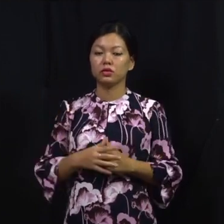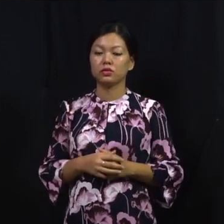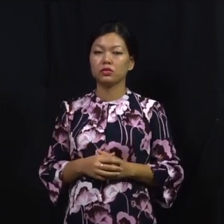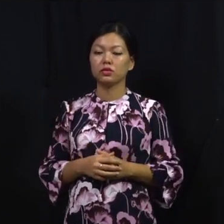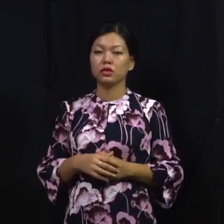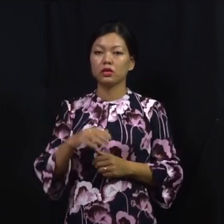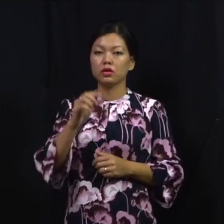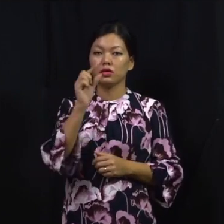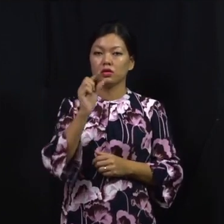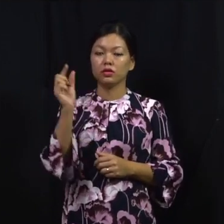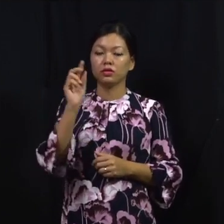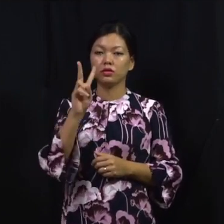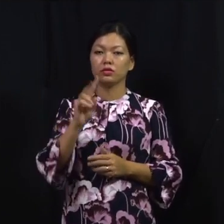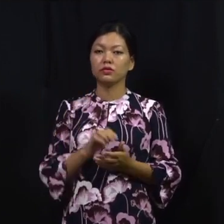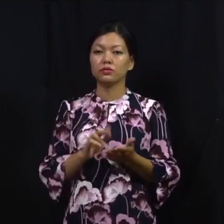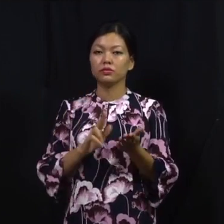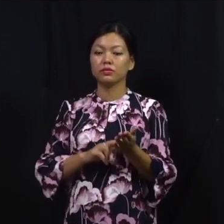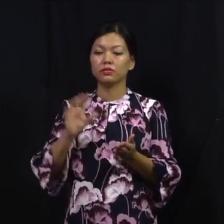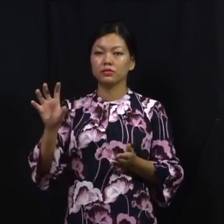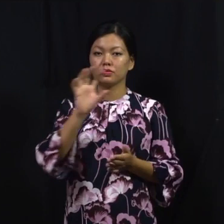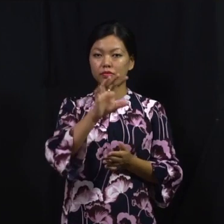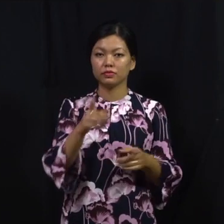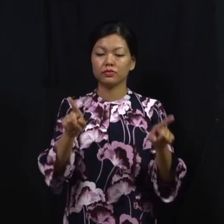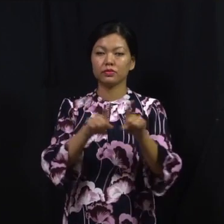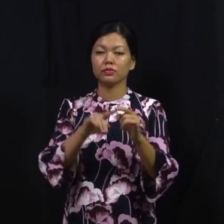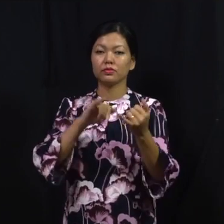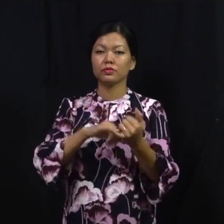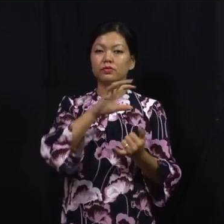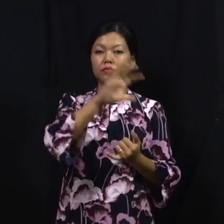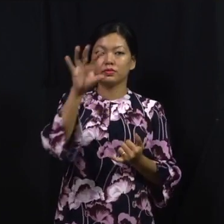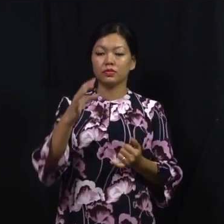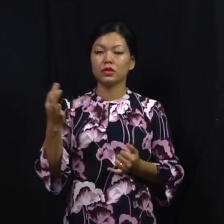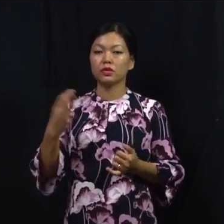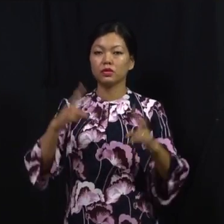Unit 2, Nation and State. Okay, it's a new topic.